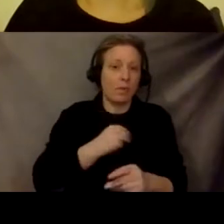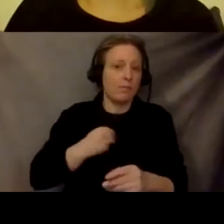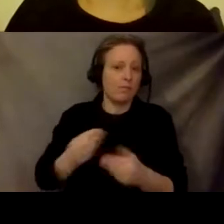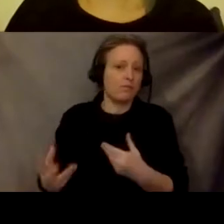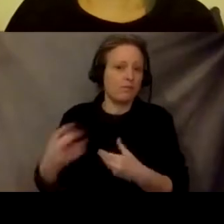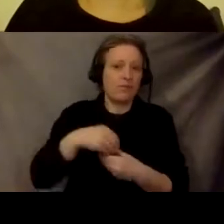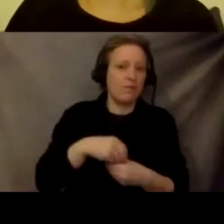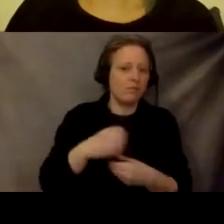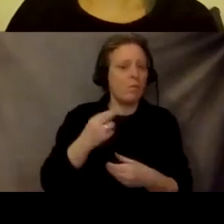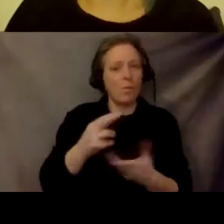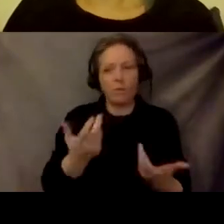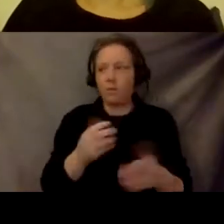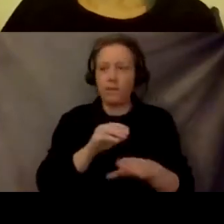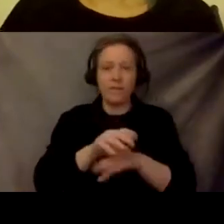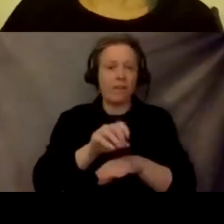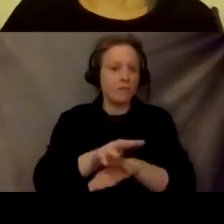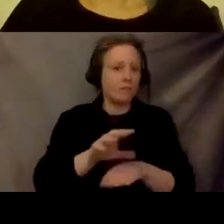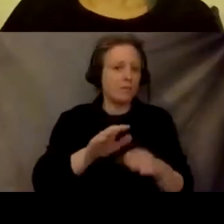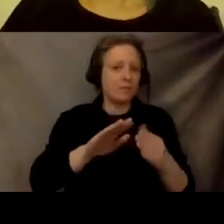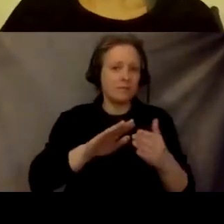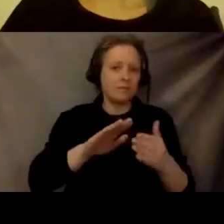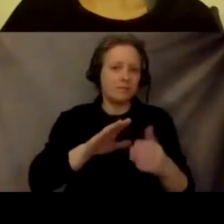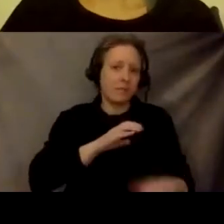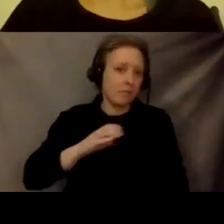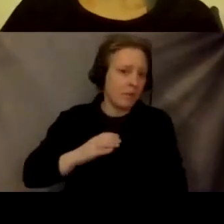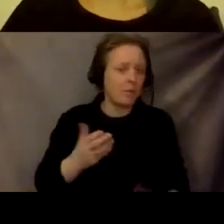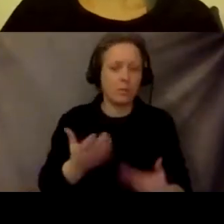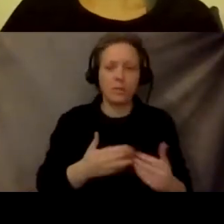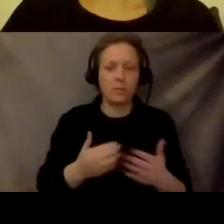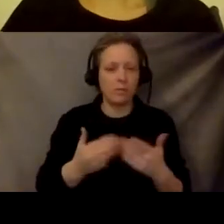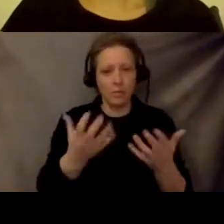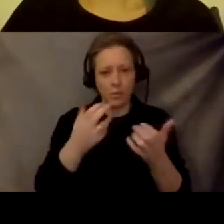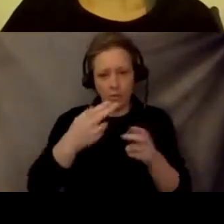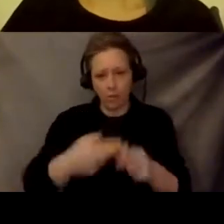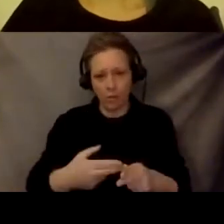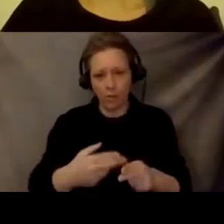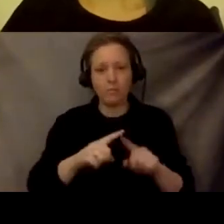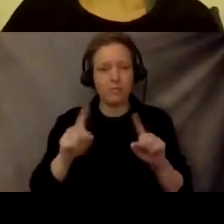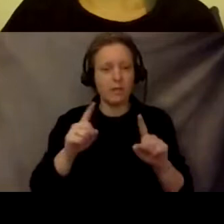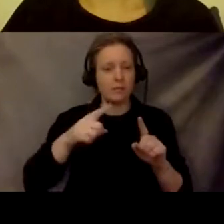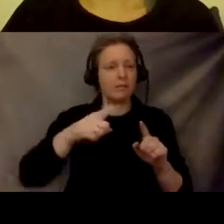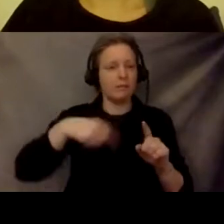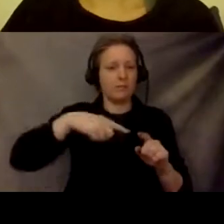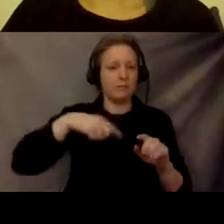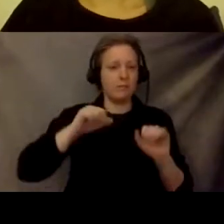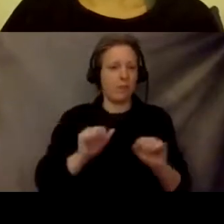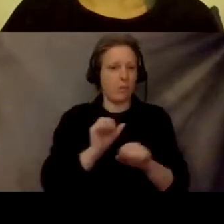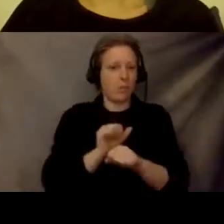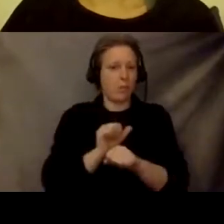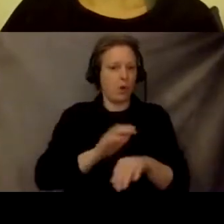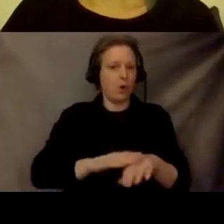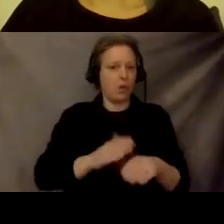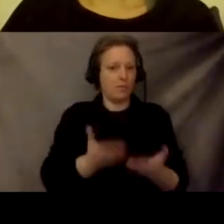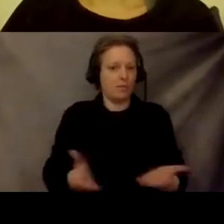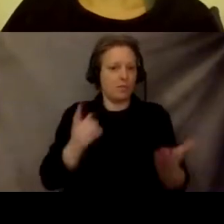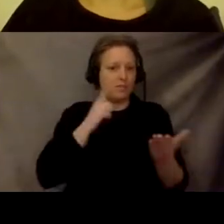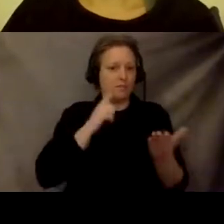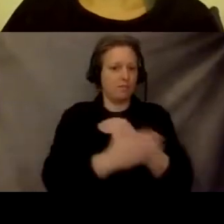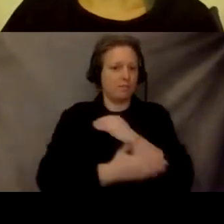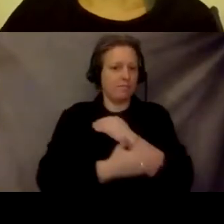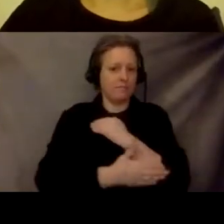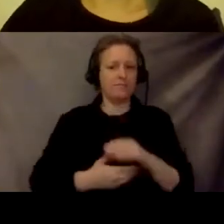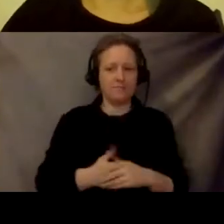advisory committee or whatever. And they could kind of work on some things for the county.